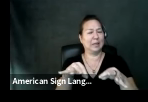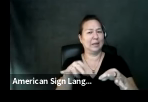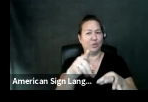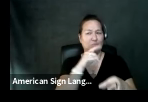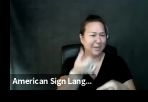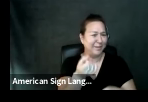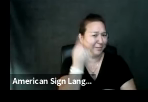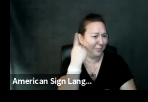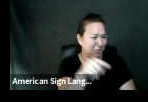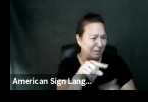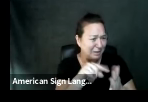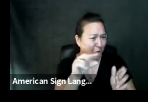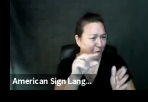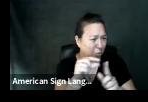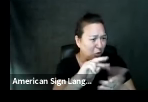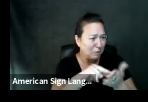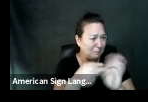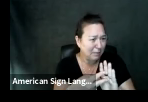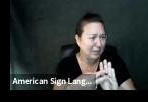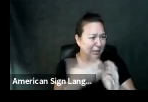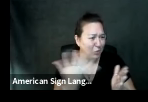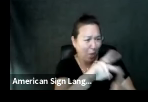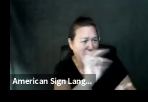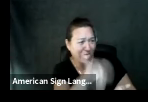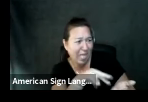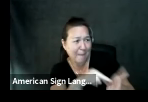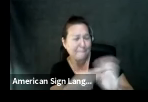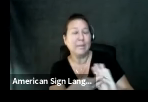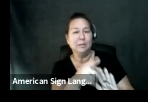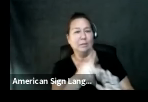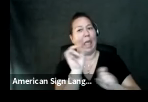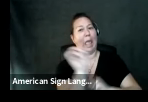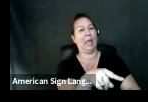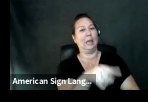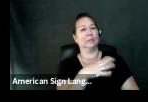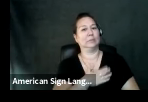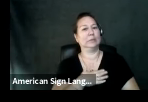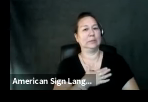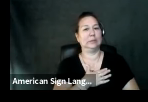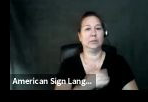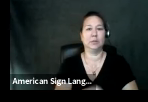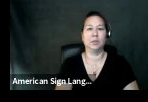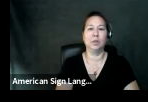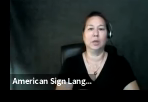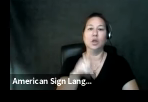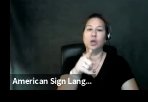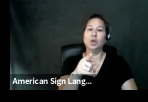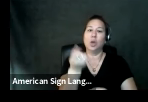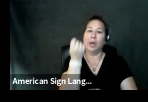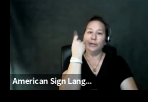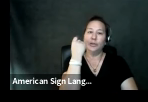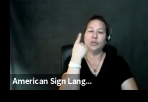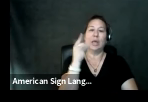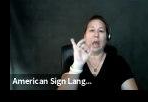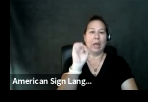sure what that means. As Lindsay already covered this, make sure you understand how the IEP goals will